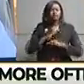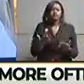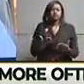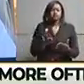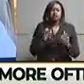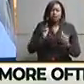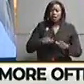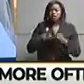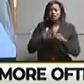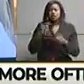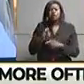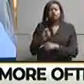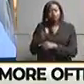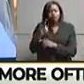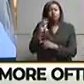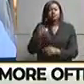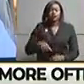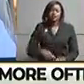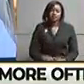that virus.